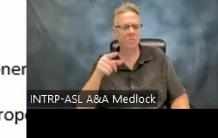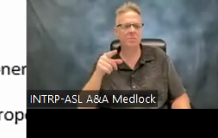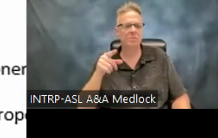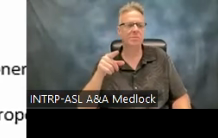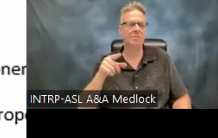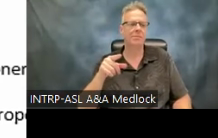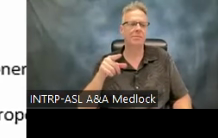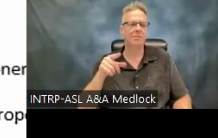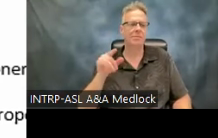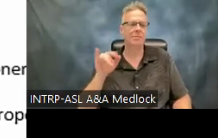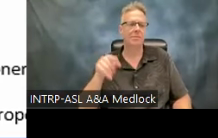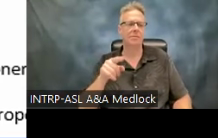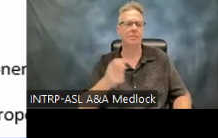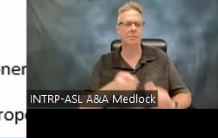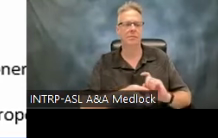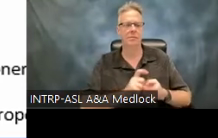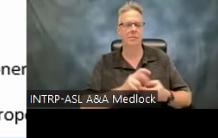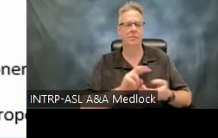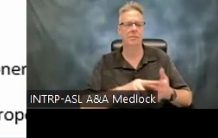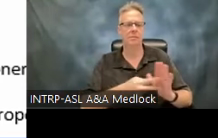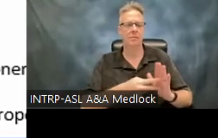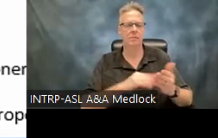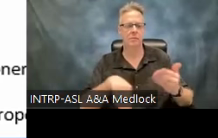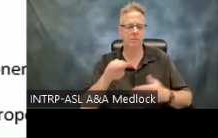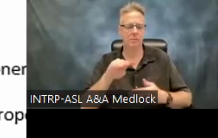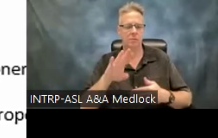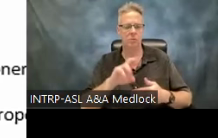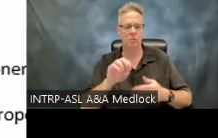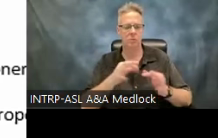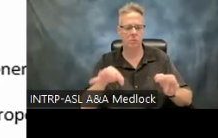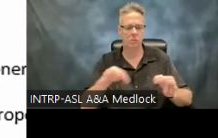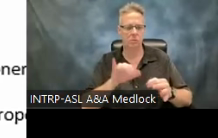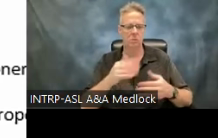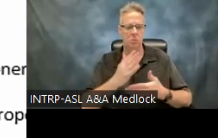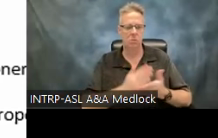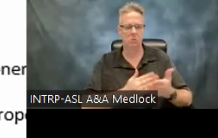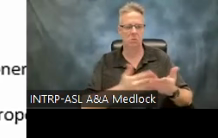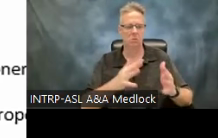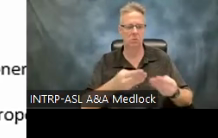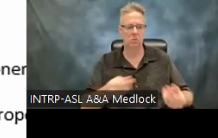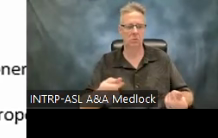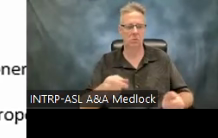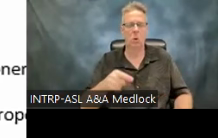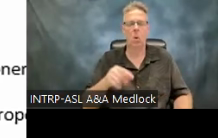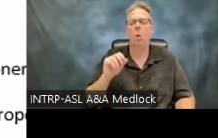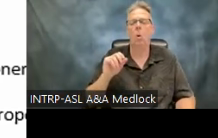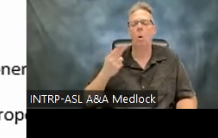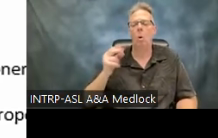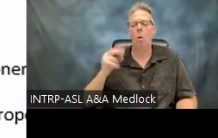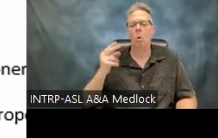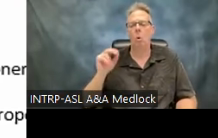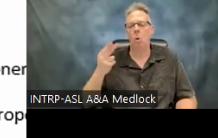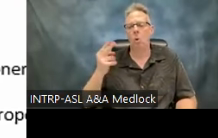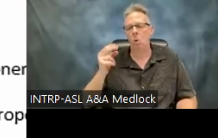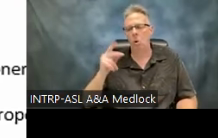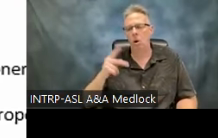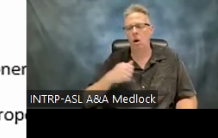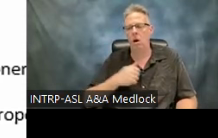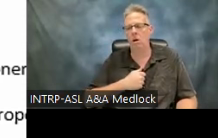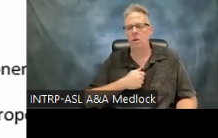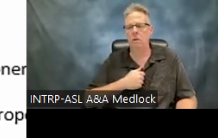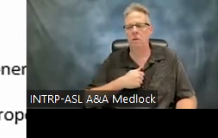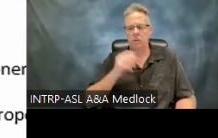this change included essentially moving this up and rewording, and this part was already resolved. Oh, okay, okay. That's it. Then